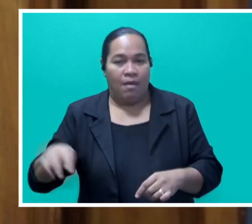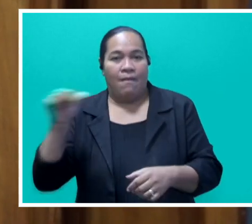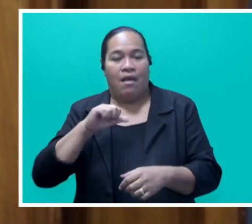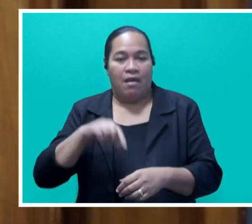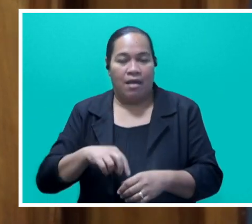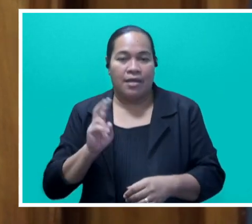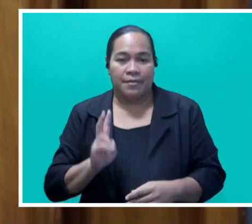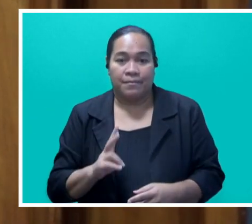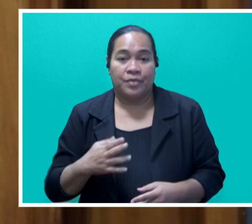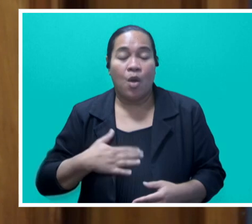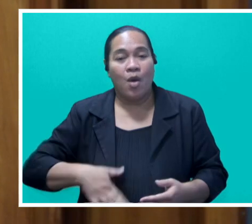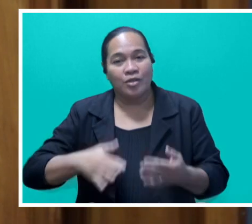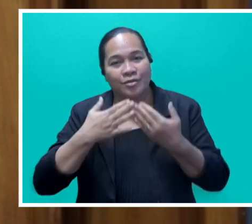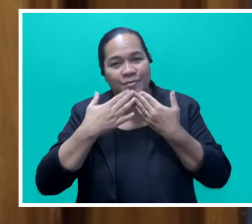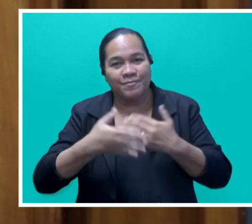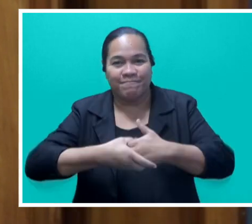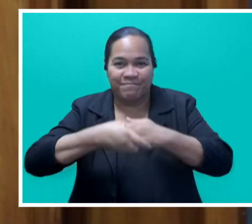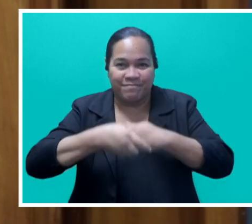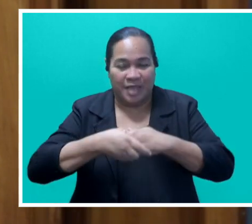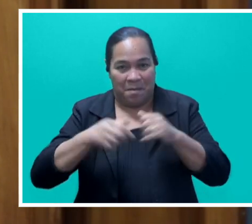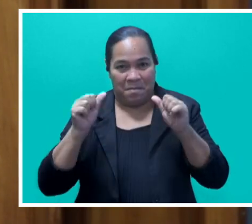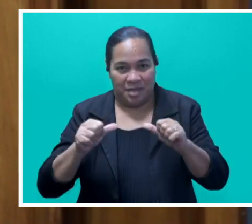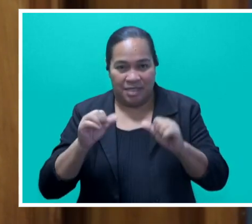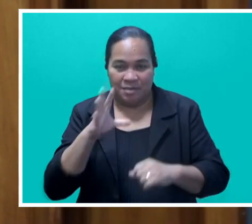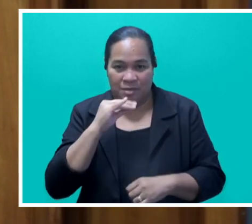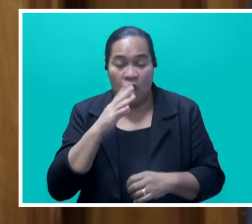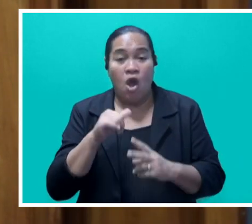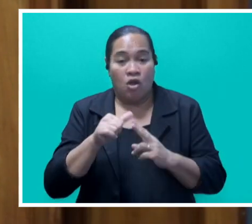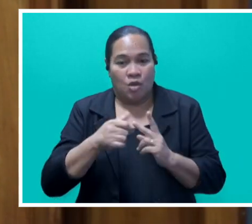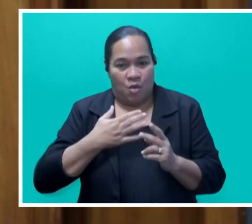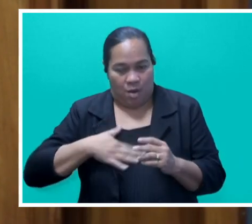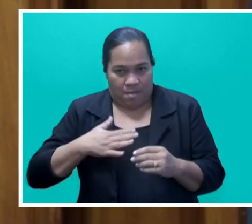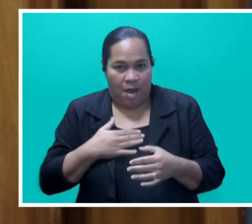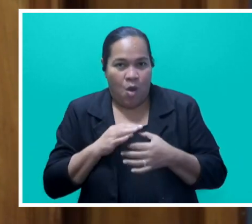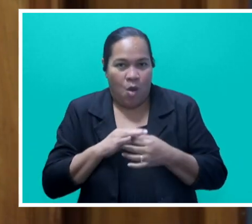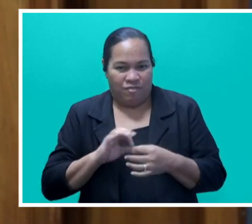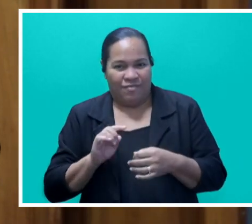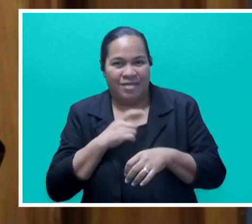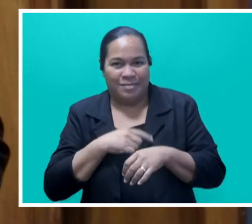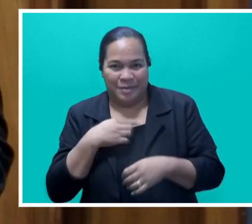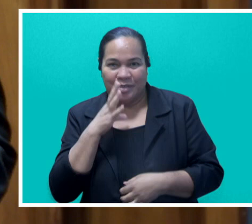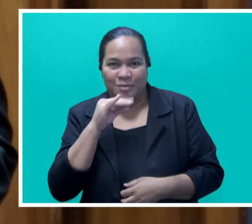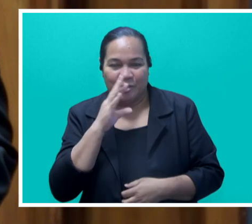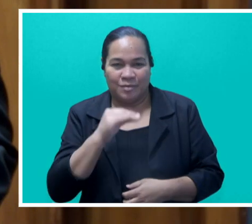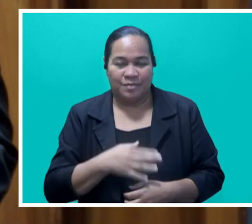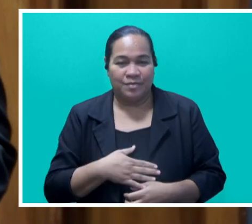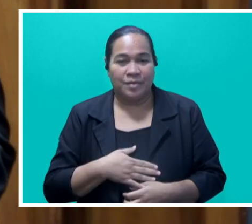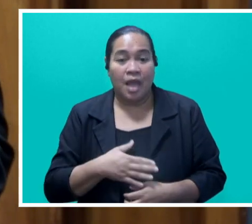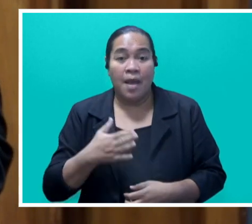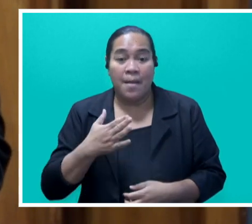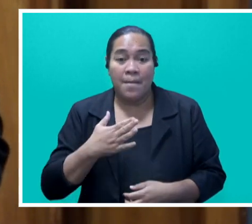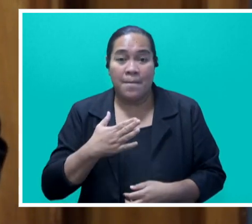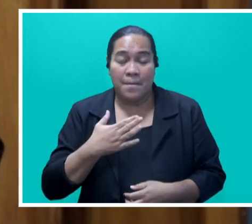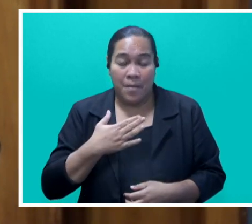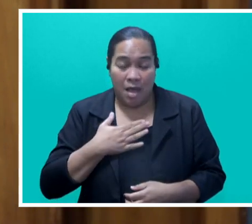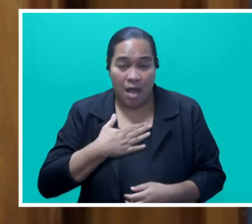his excellent speech and also present my maiden speech. In opening my contribution, please